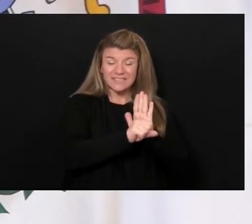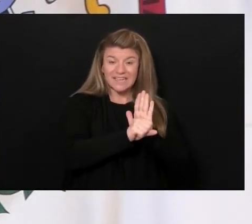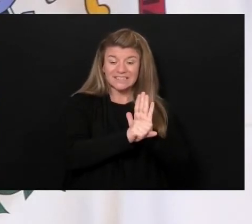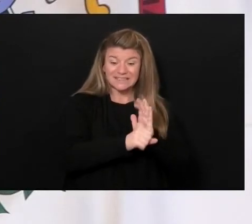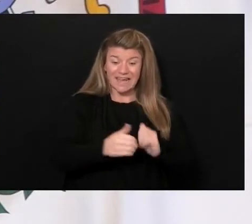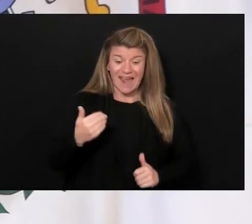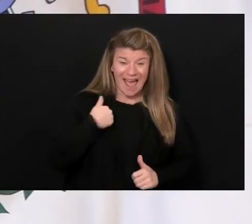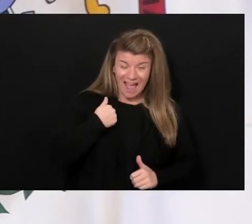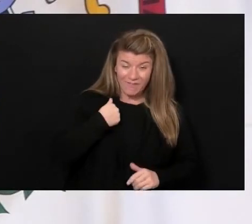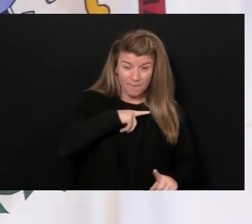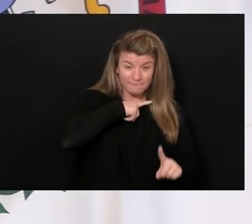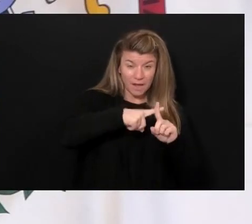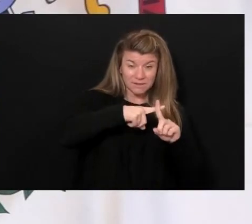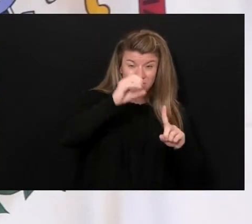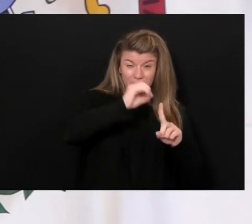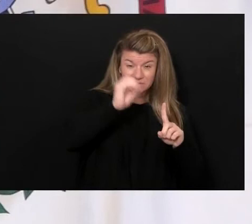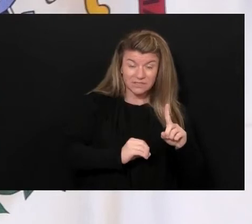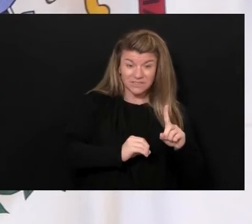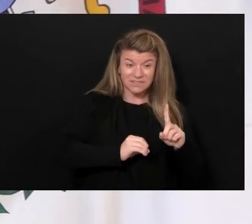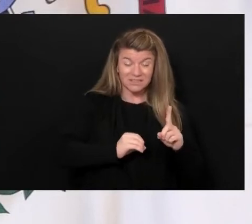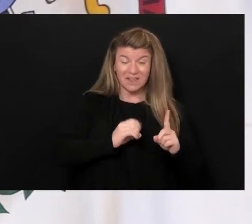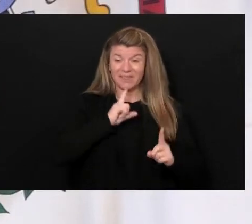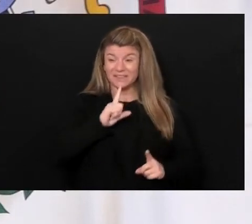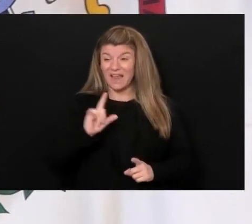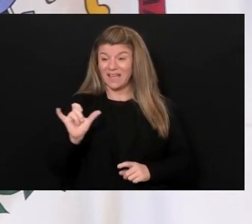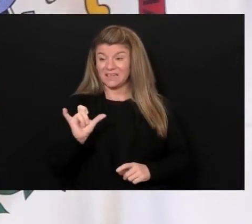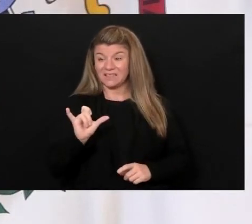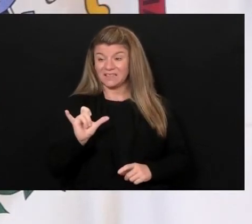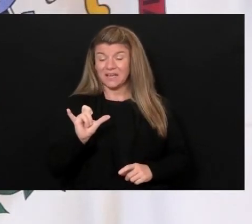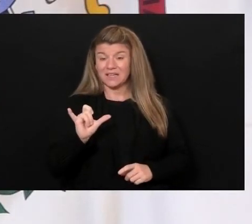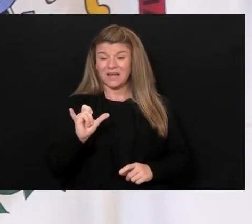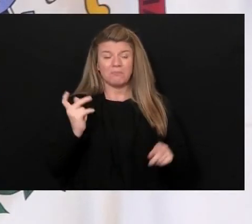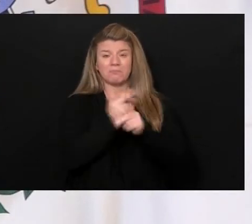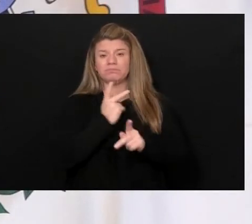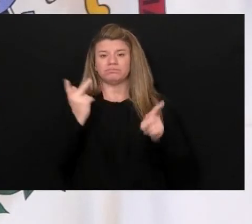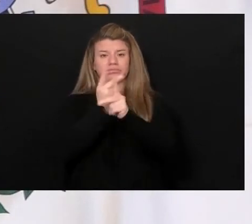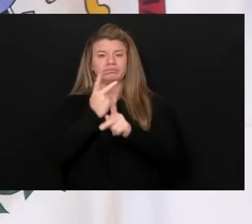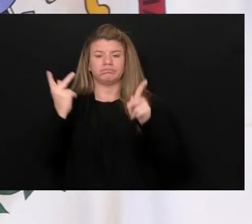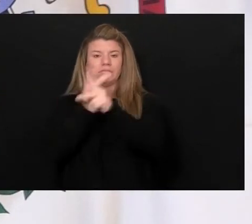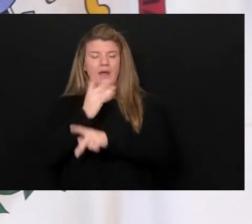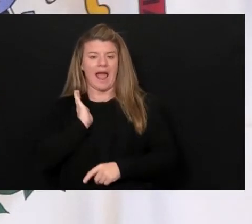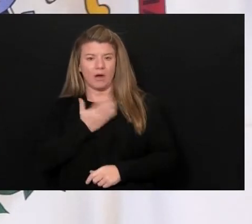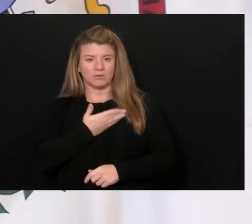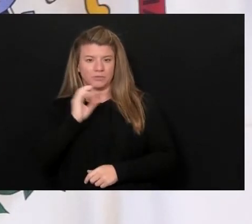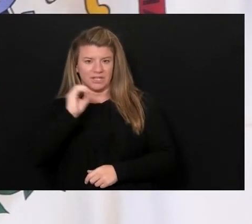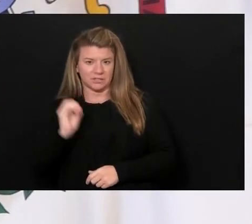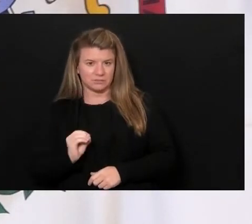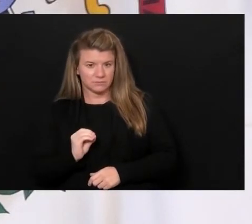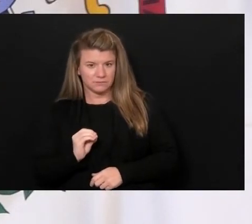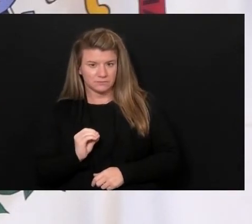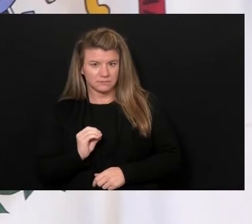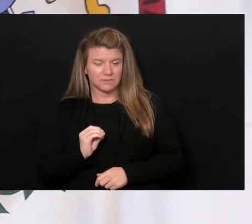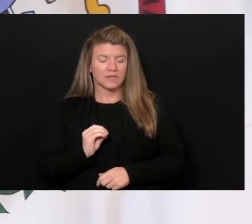a positivity percentage that's maybe multiple times what ours is, and